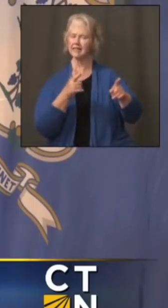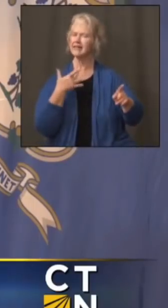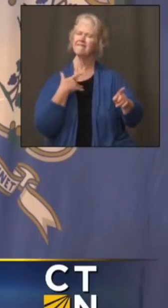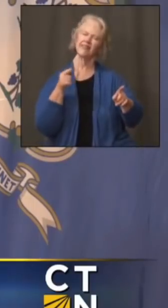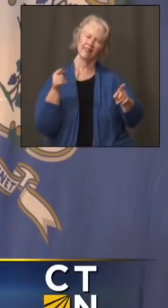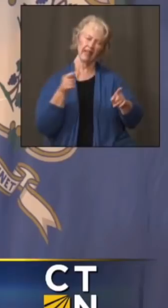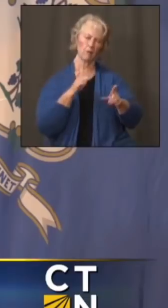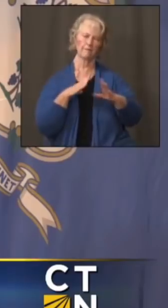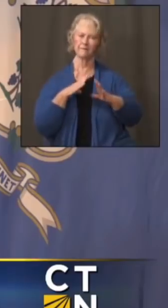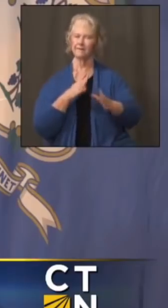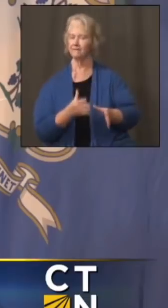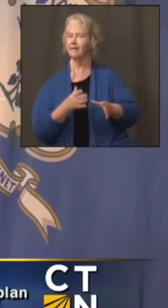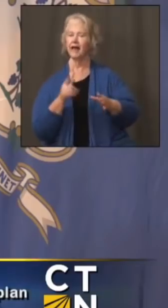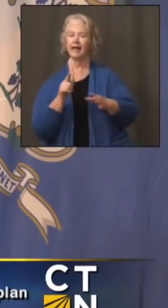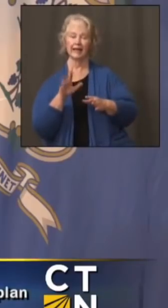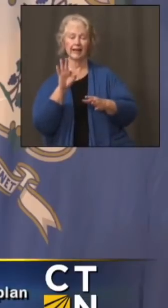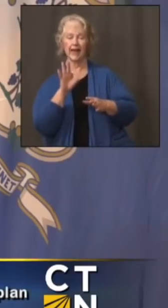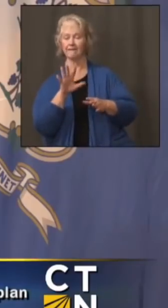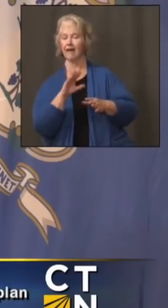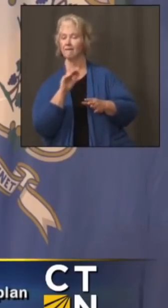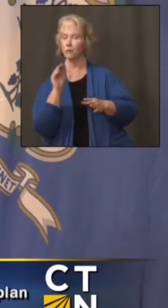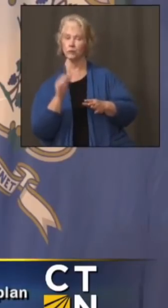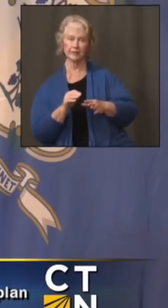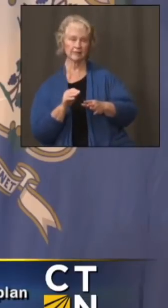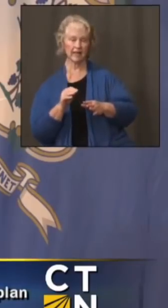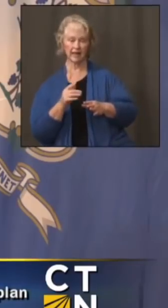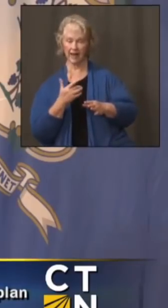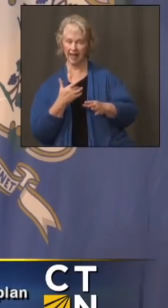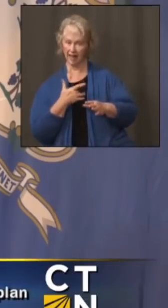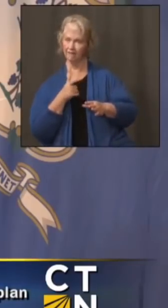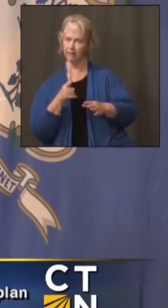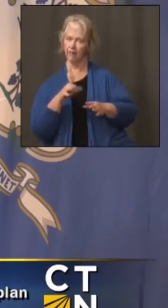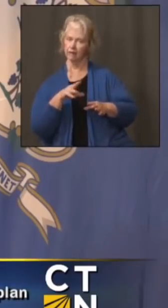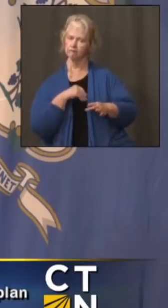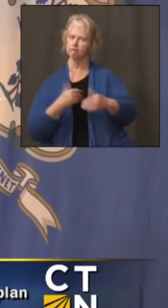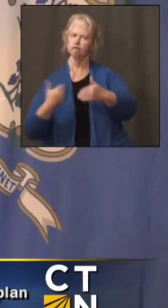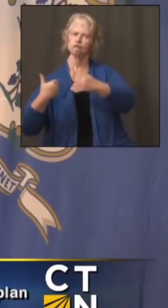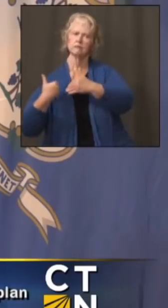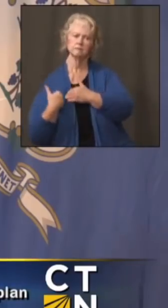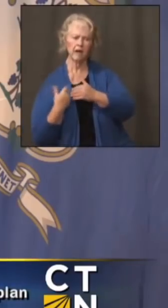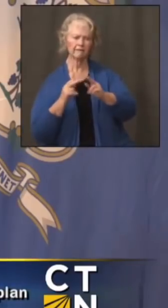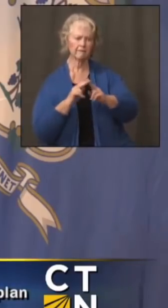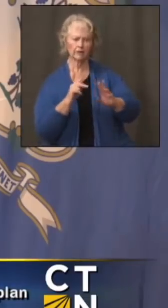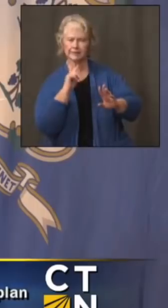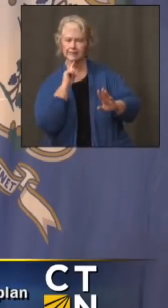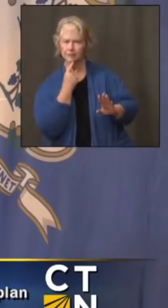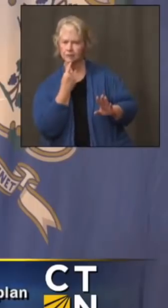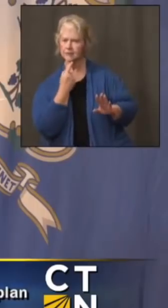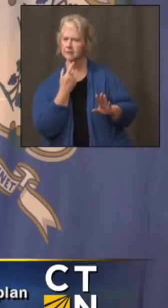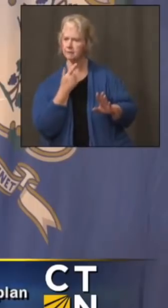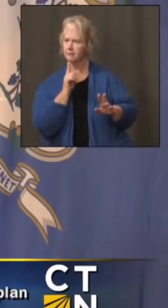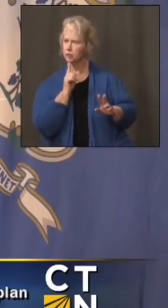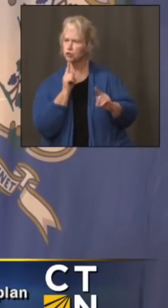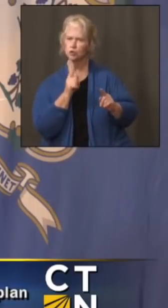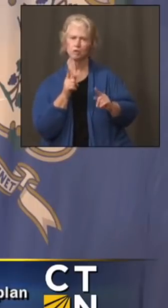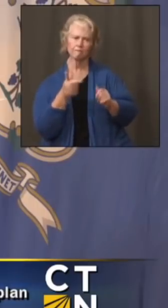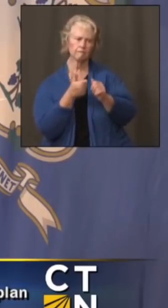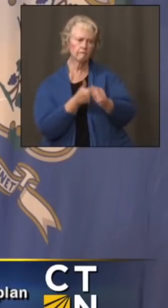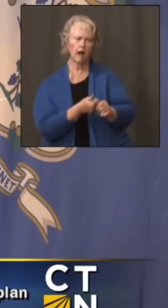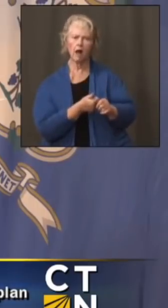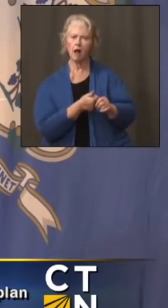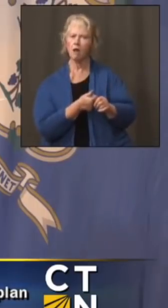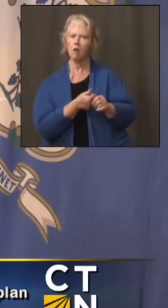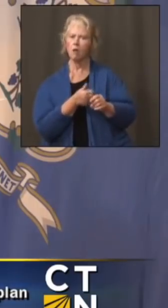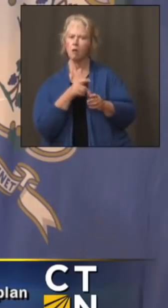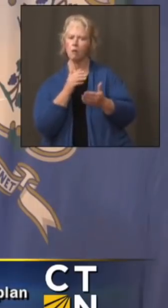in about 95% of the state. I hope they take that responsibility very seriously in terms of making sure the protocols are all